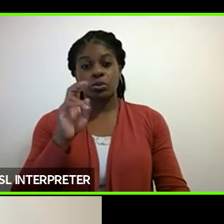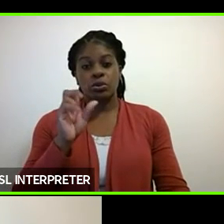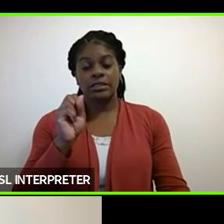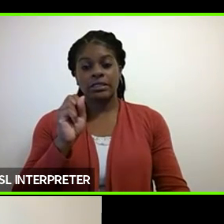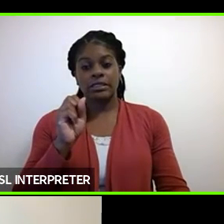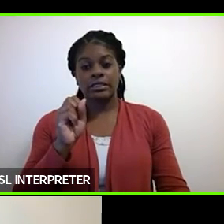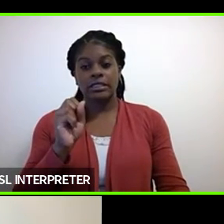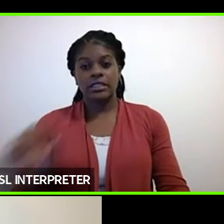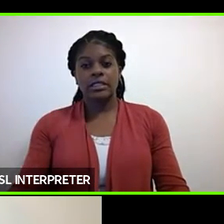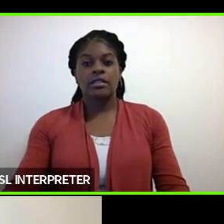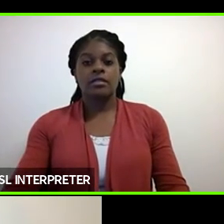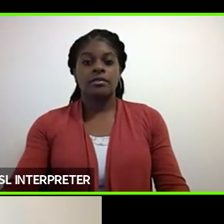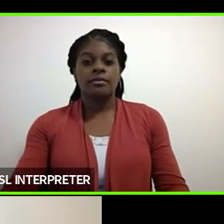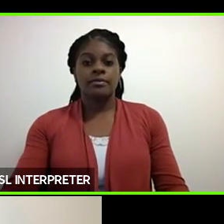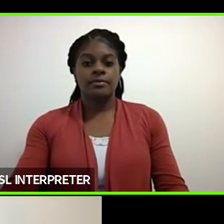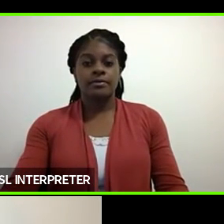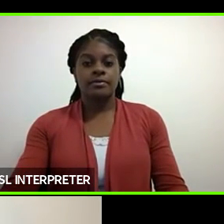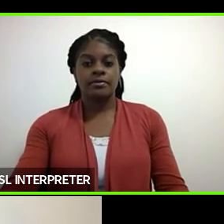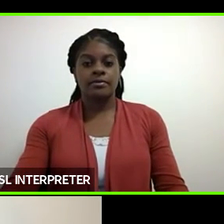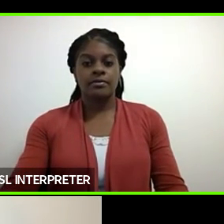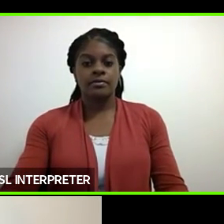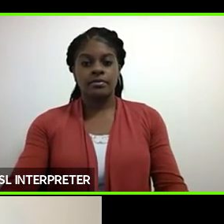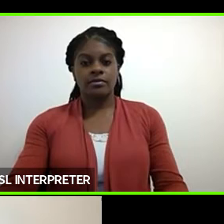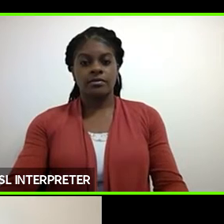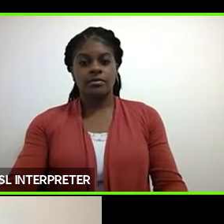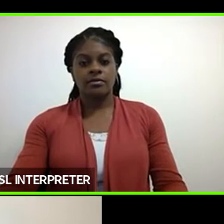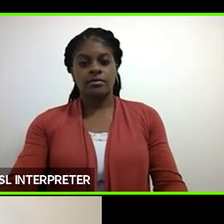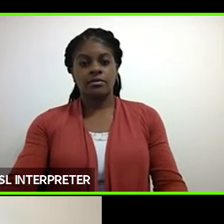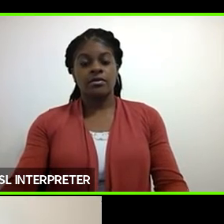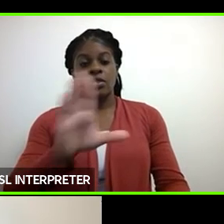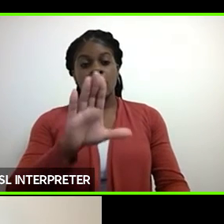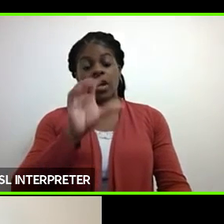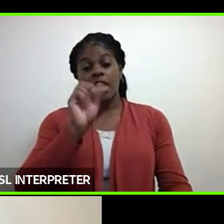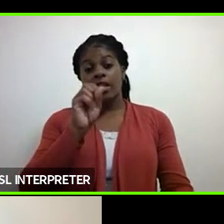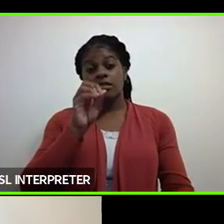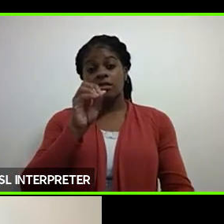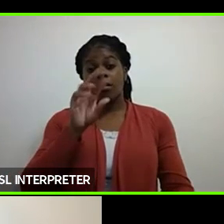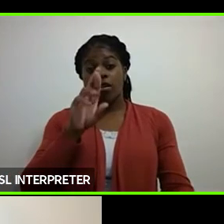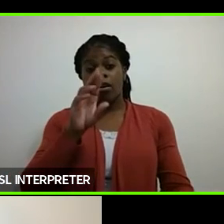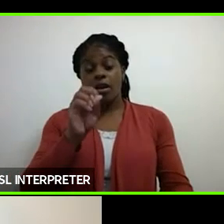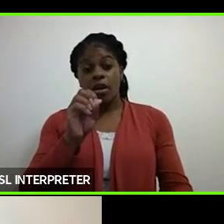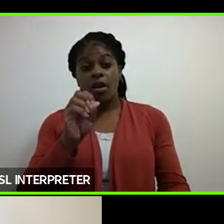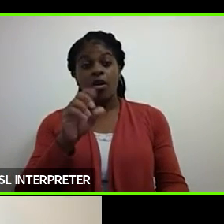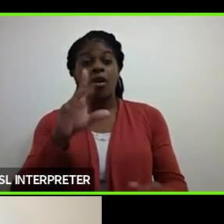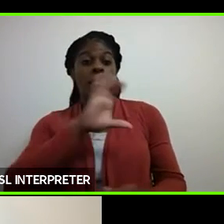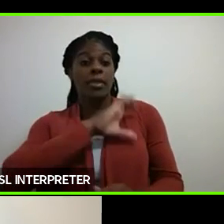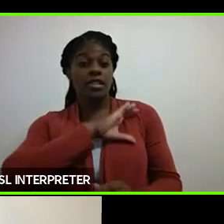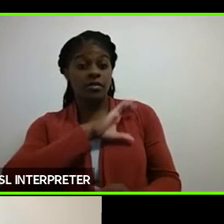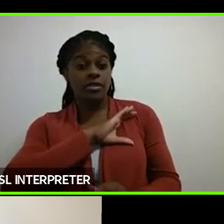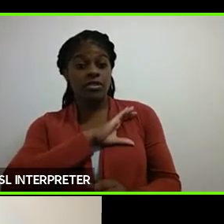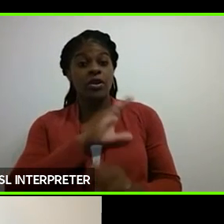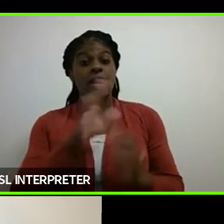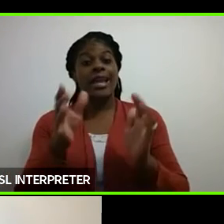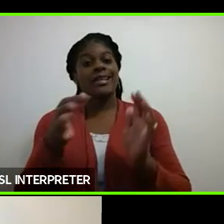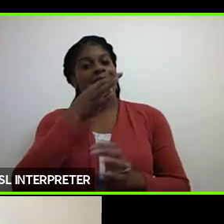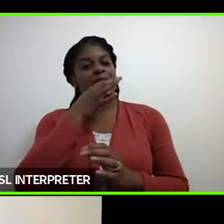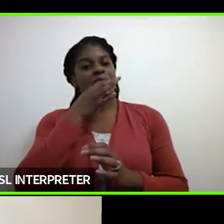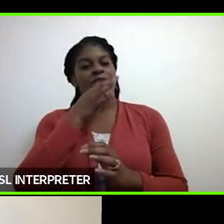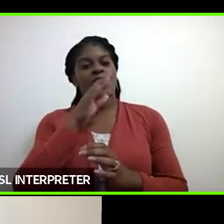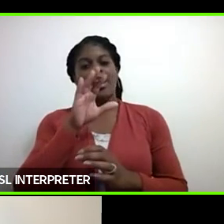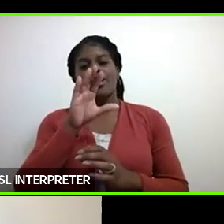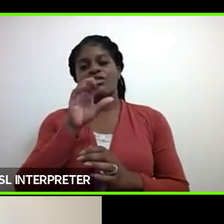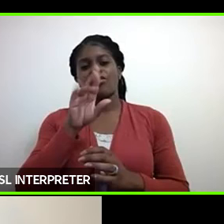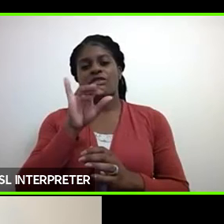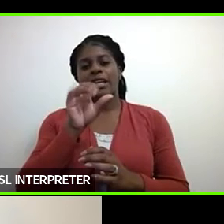panelist. You're a SRO, a police officer, and expert in crisis intervention. Could you